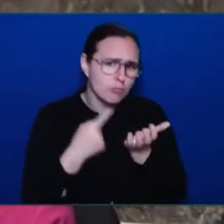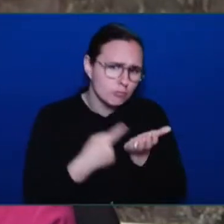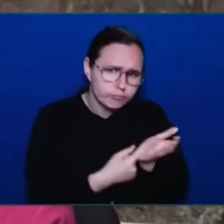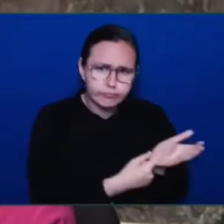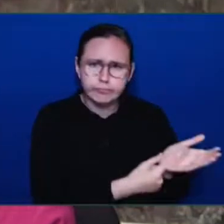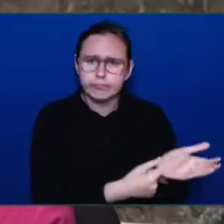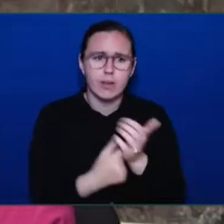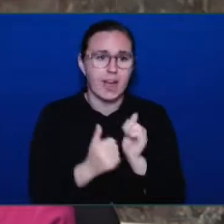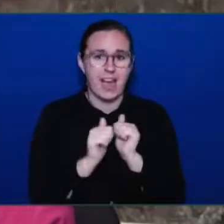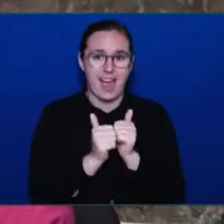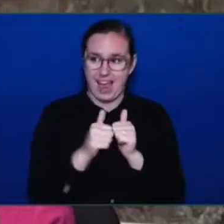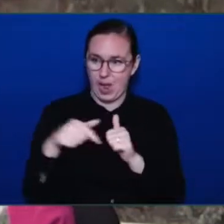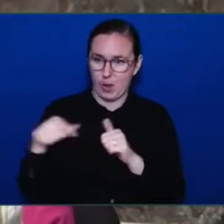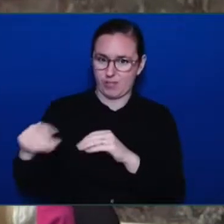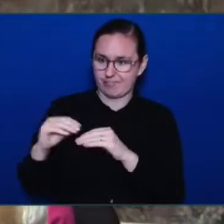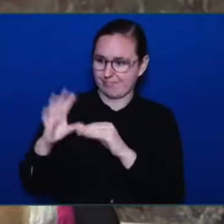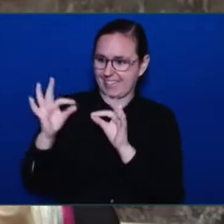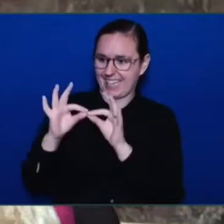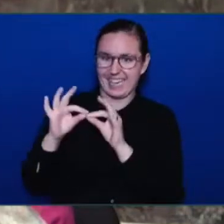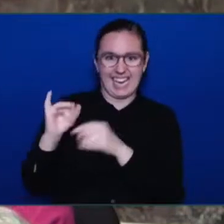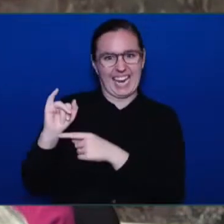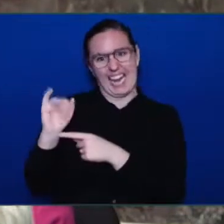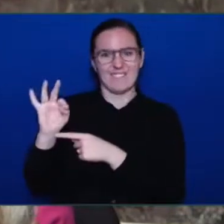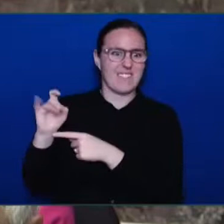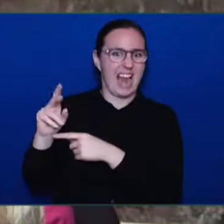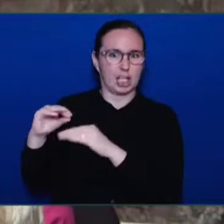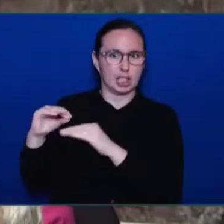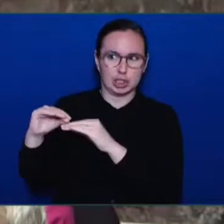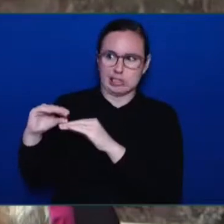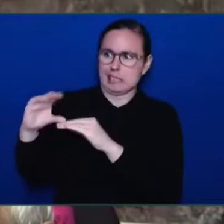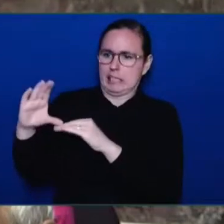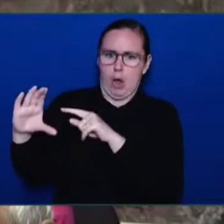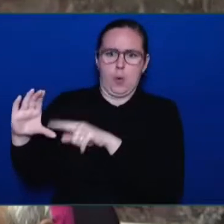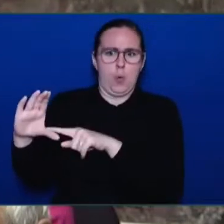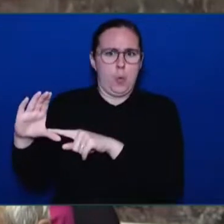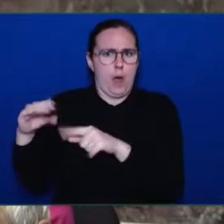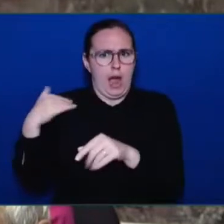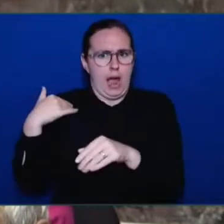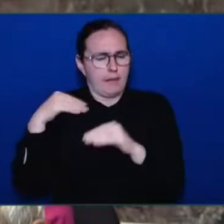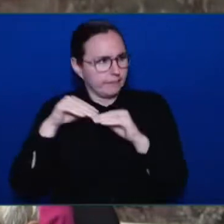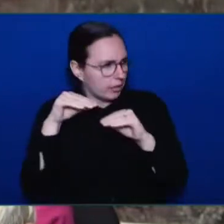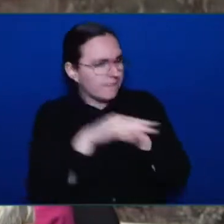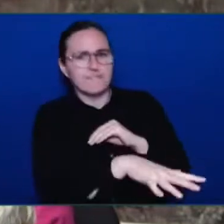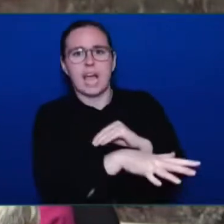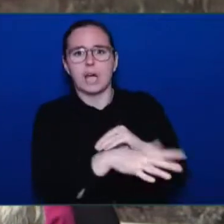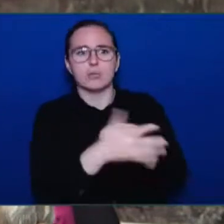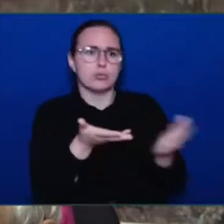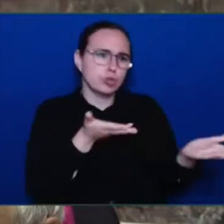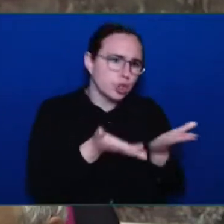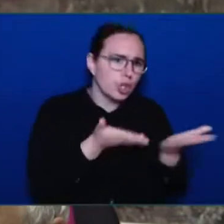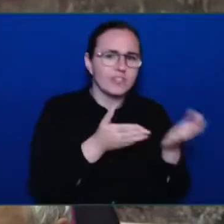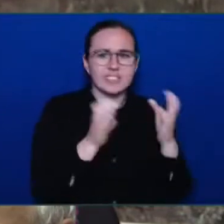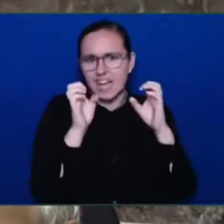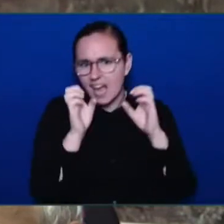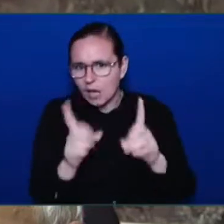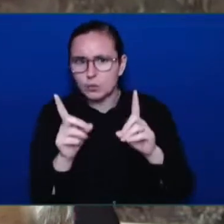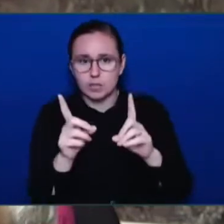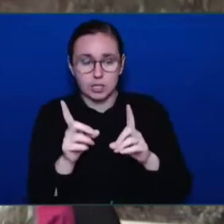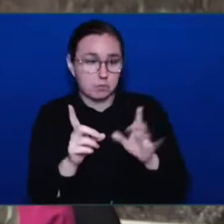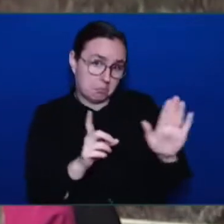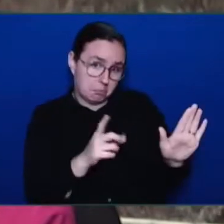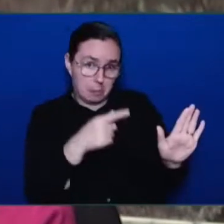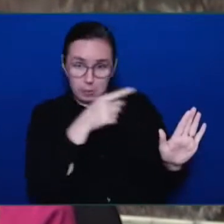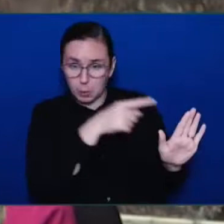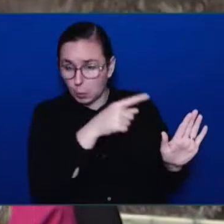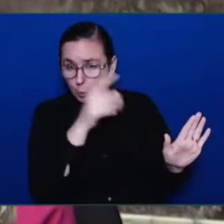out, and the member might not be aware, that this past summer, we, recognizing some of the significant challenges that